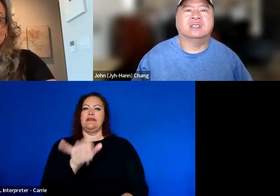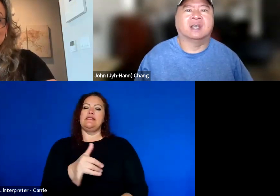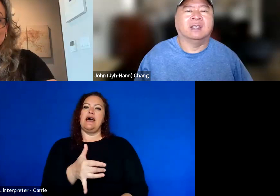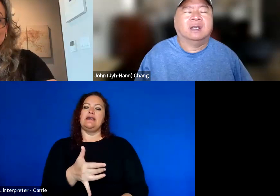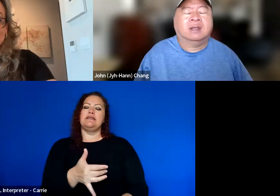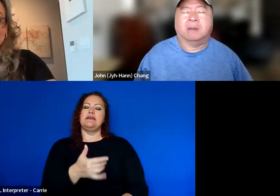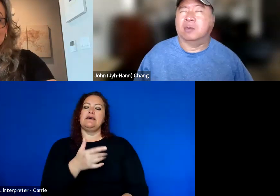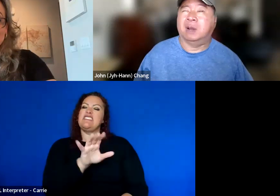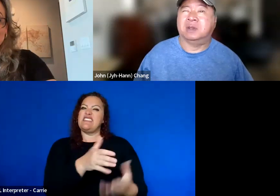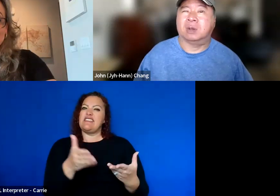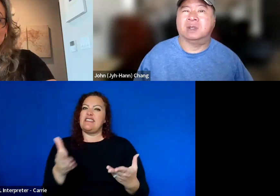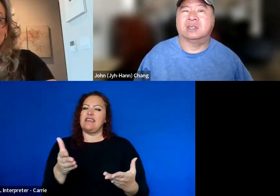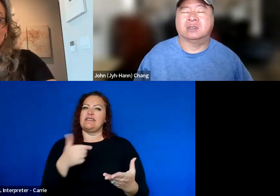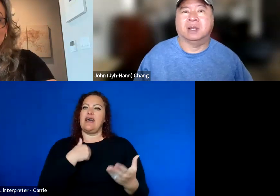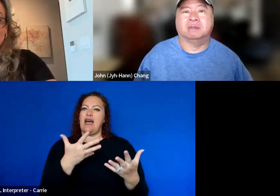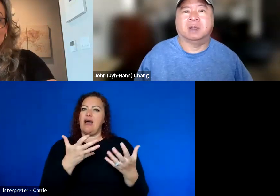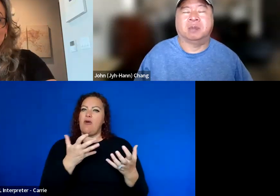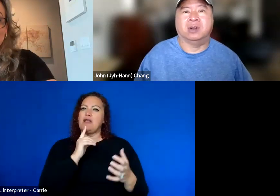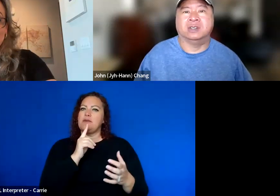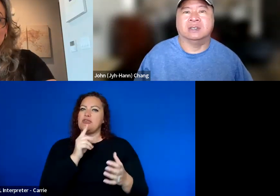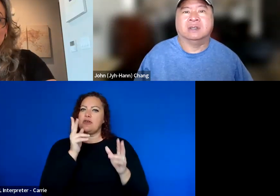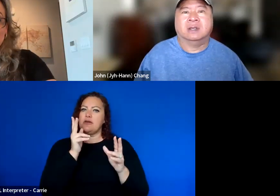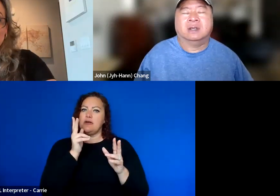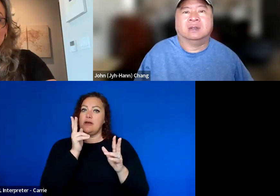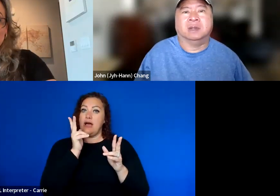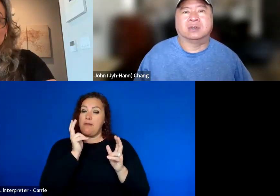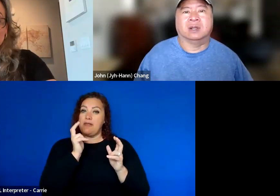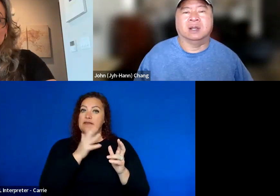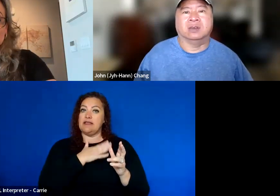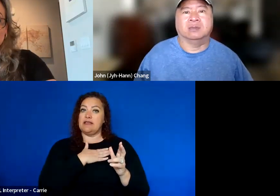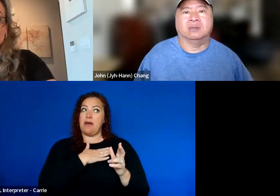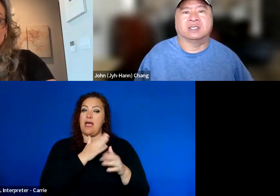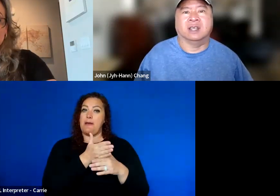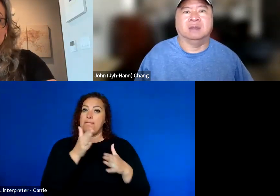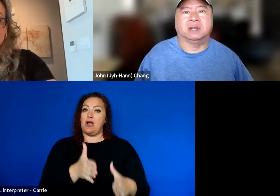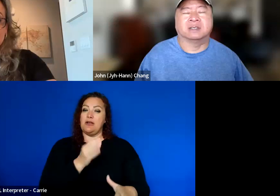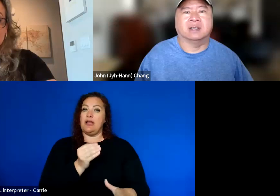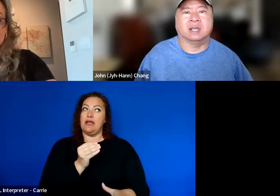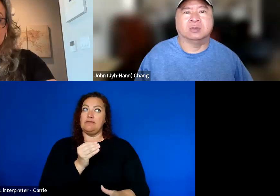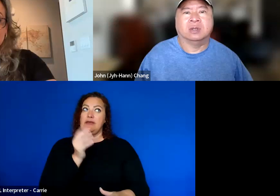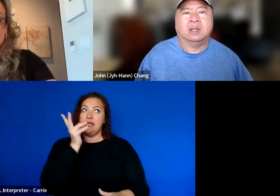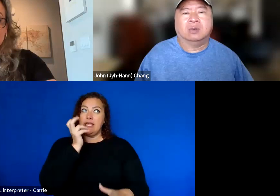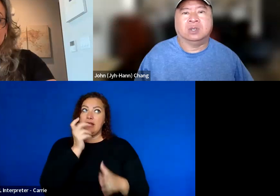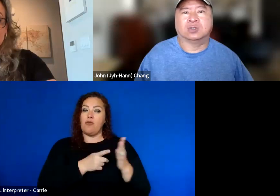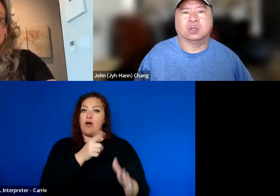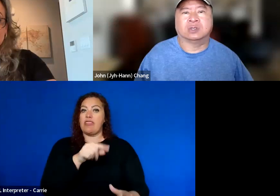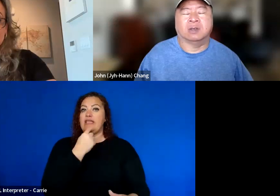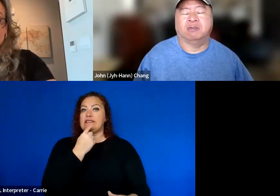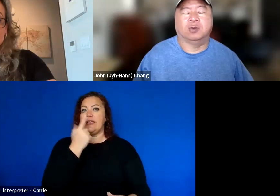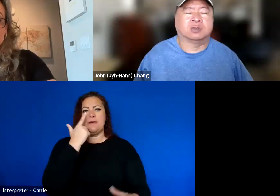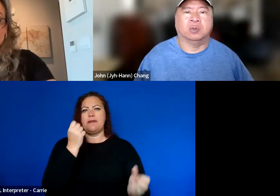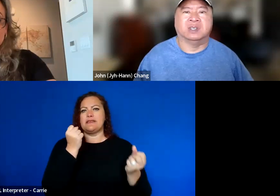are things I want to make sure I'm listening to my partners, and to make sure I hear what they're saying, because a lot of times we go